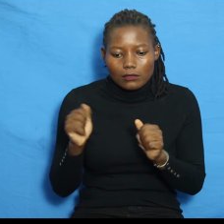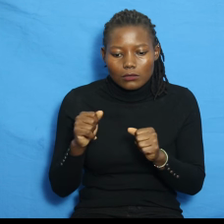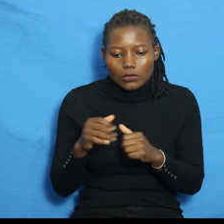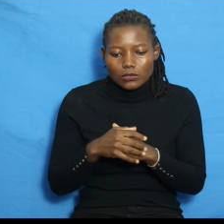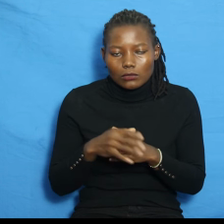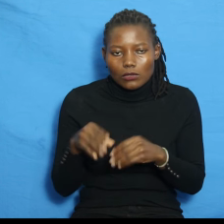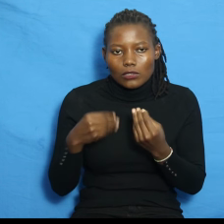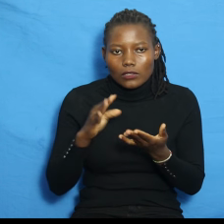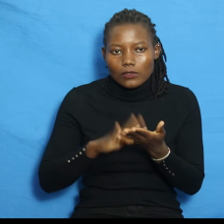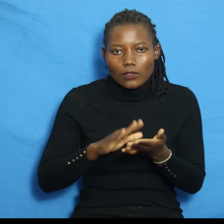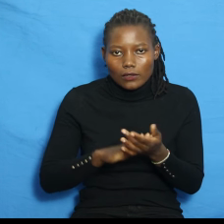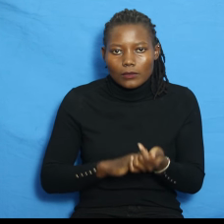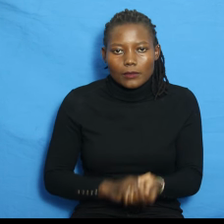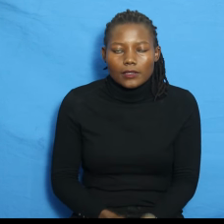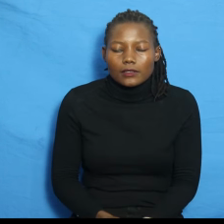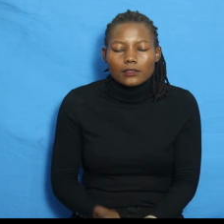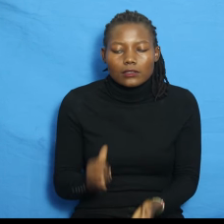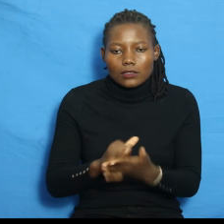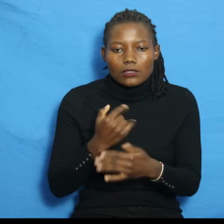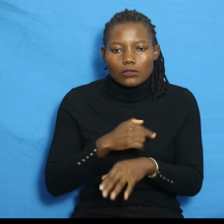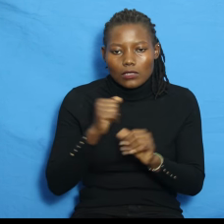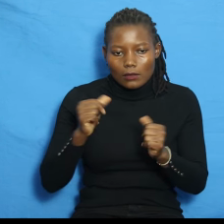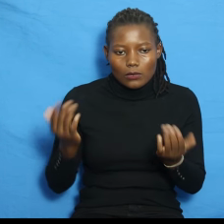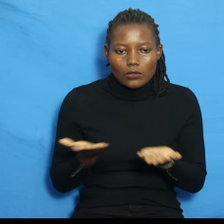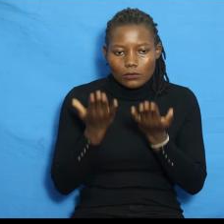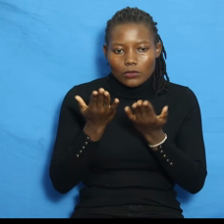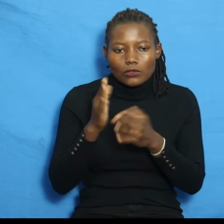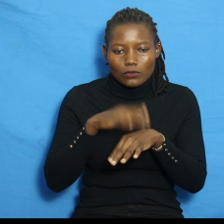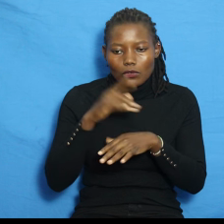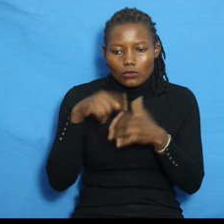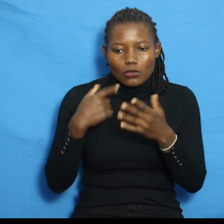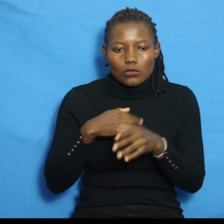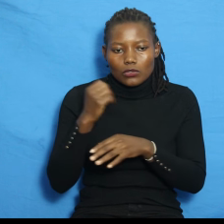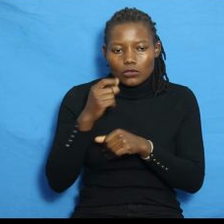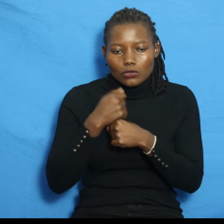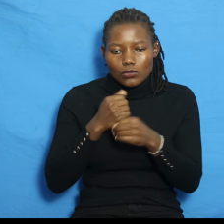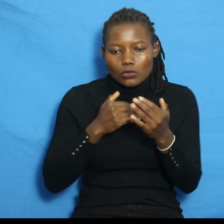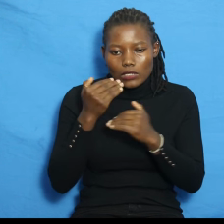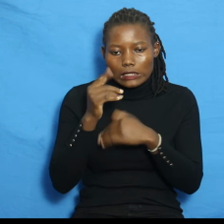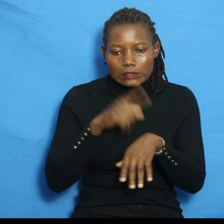review so that we can improve on whatever we need to next time.